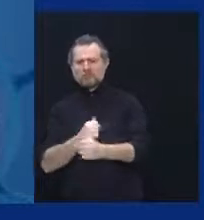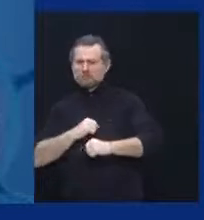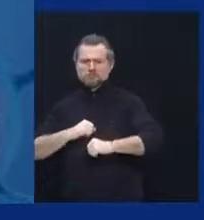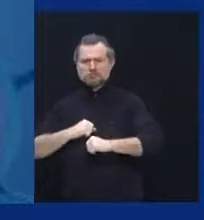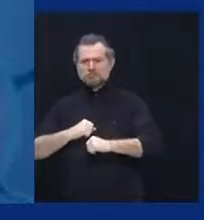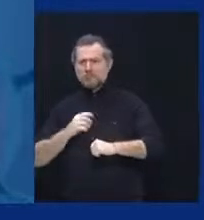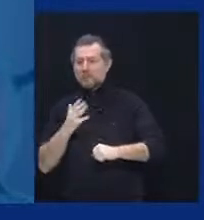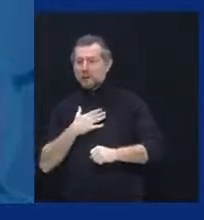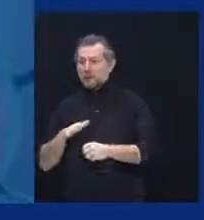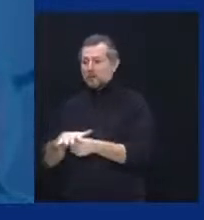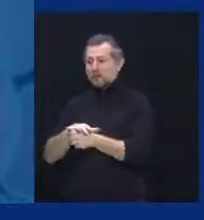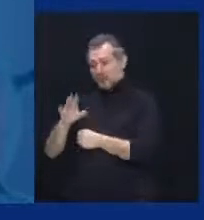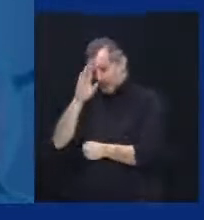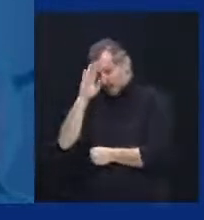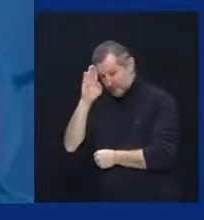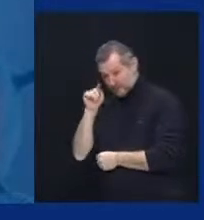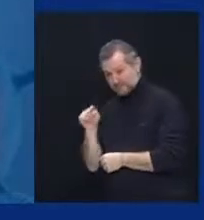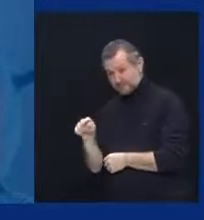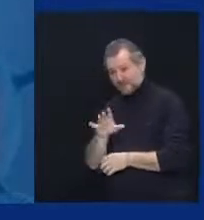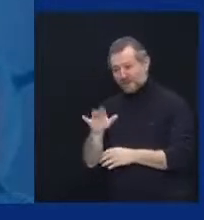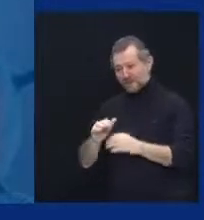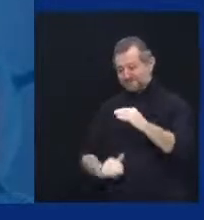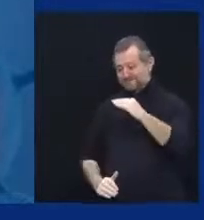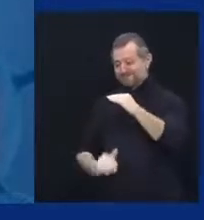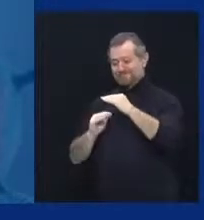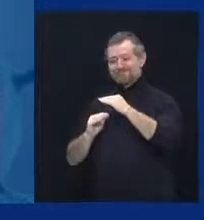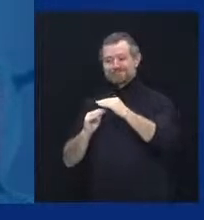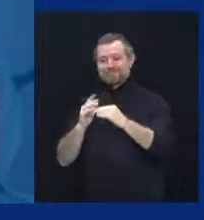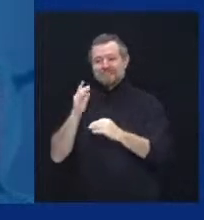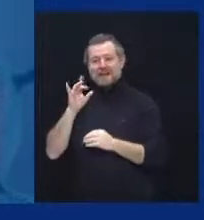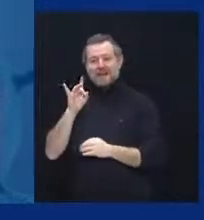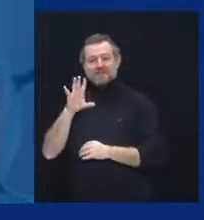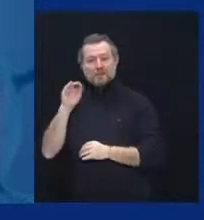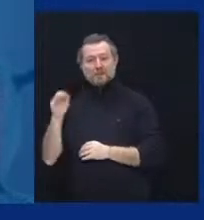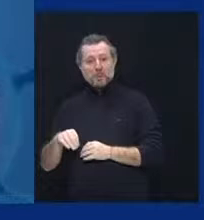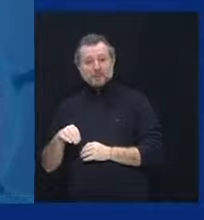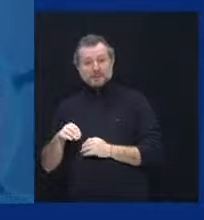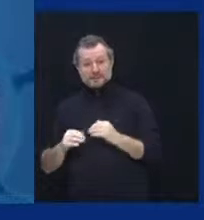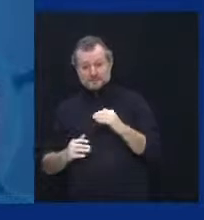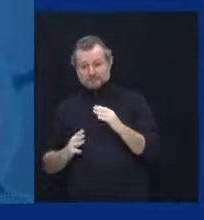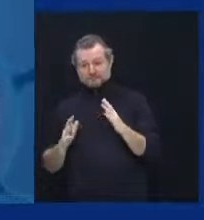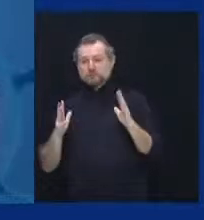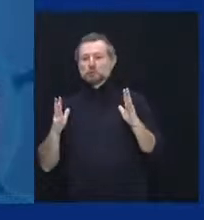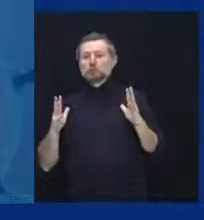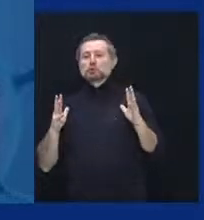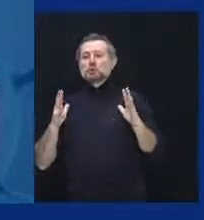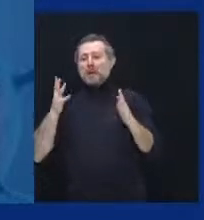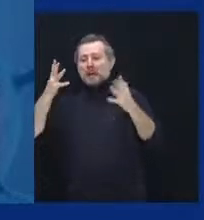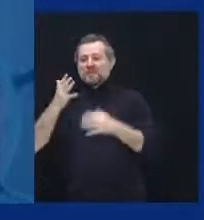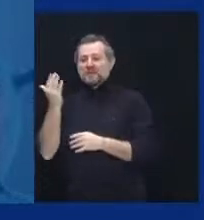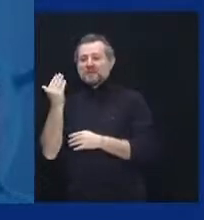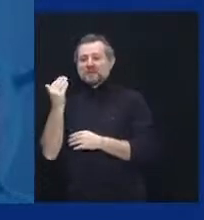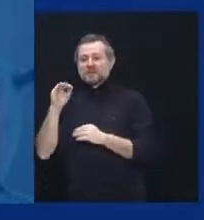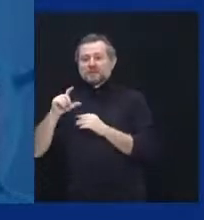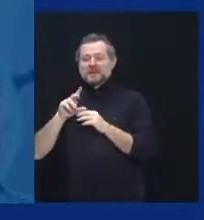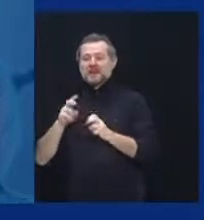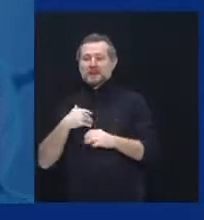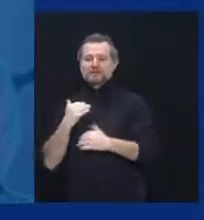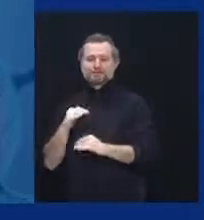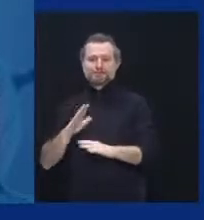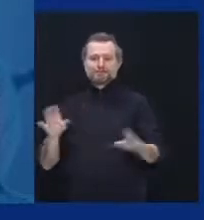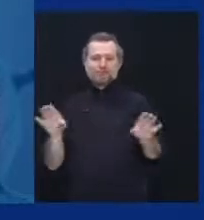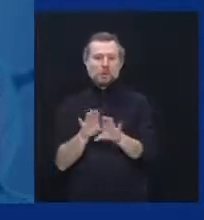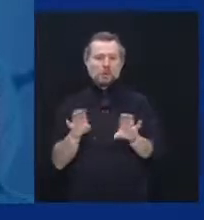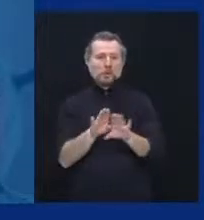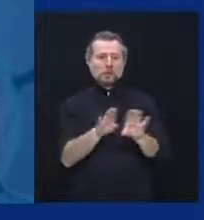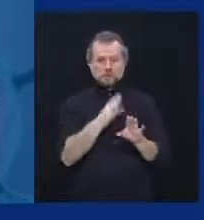area's hospital capacity hits 85%, then we go back to restrictions, right? Because